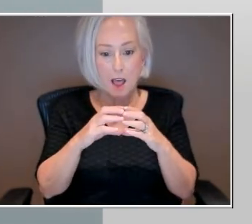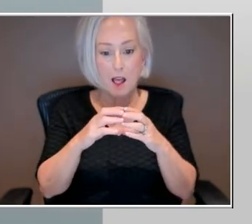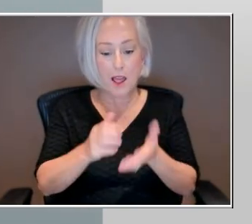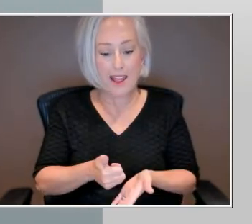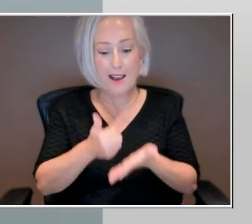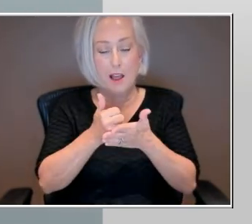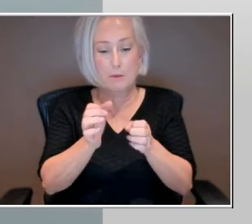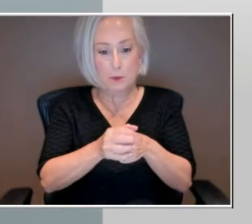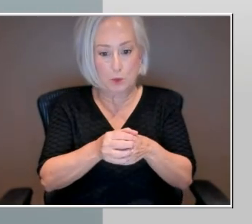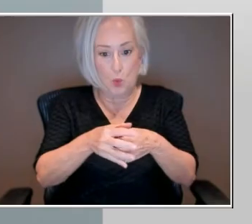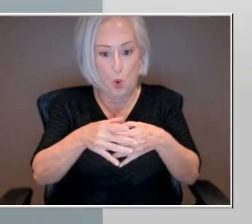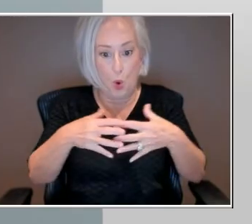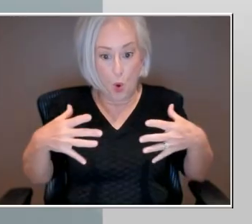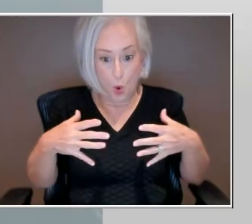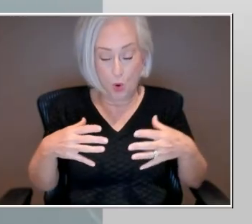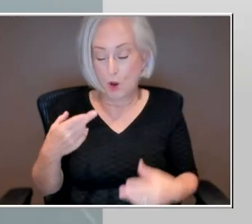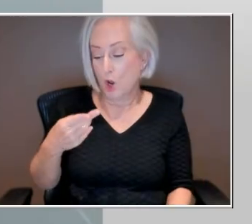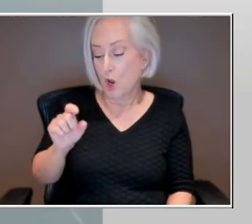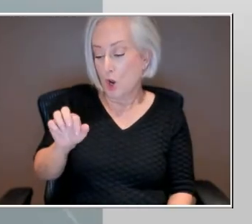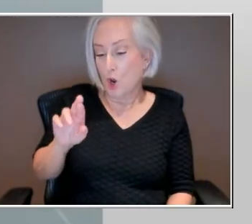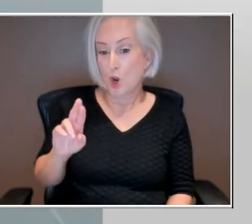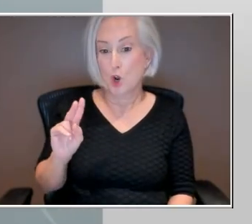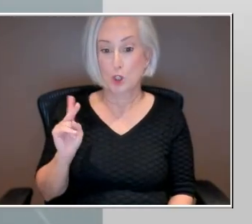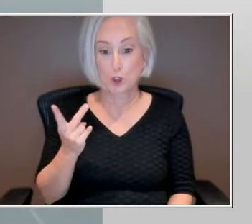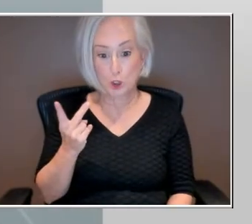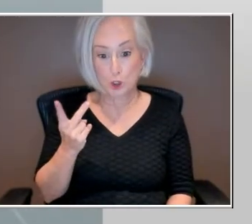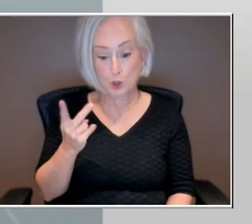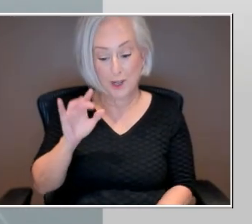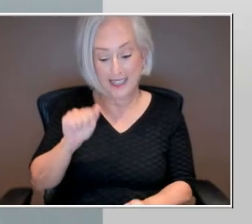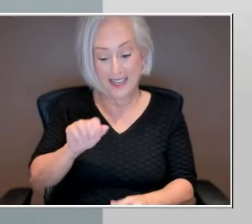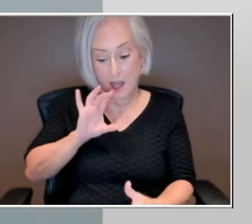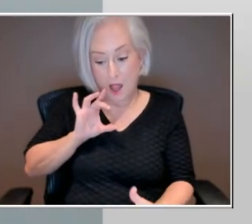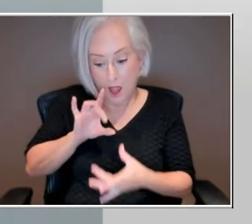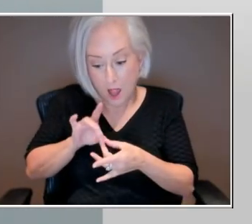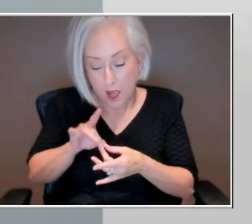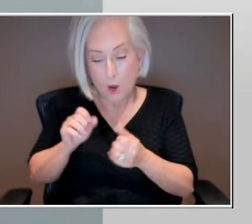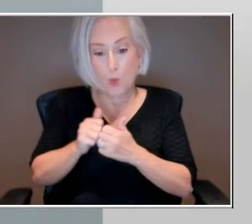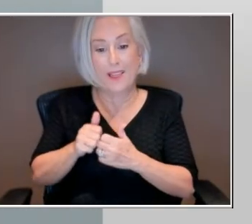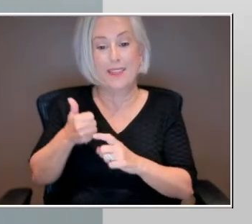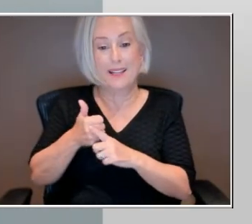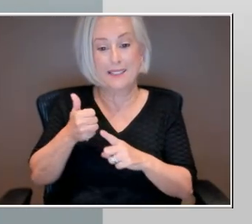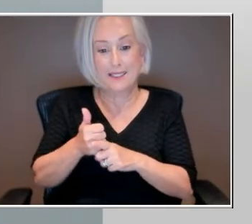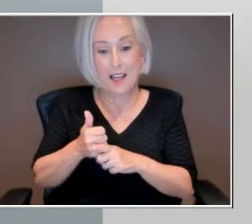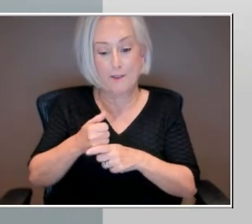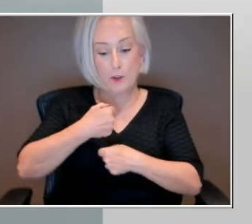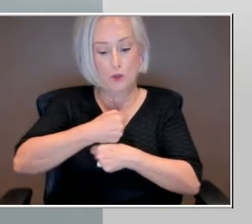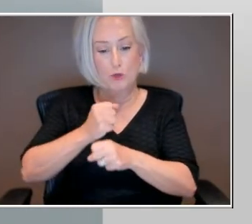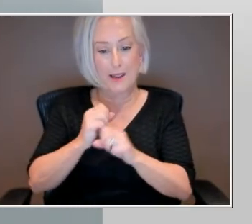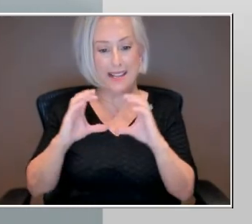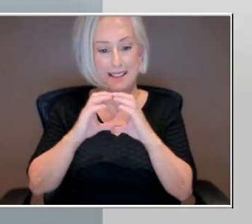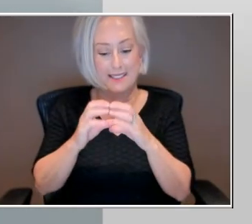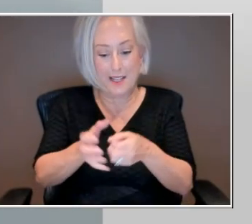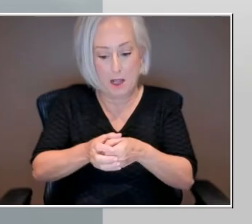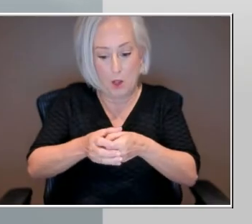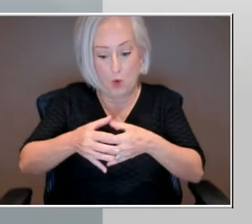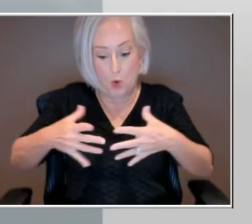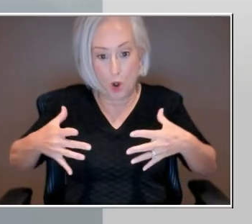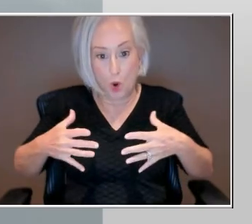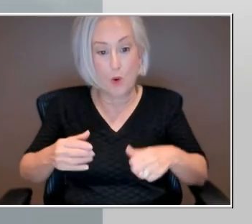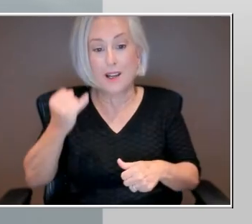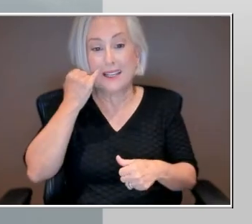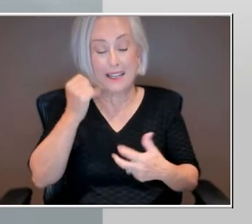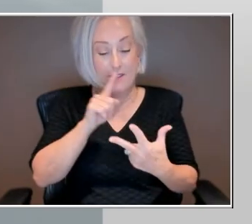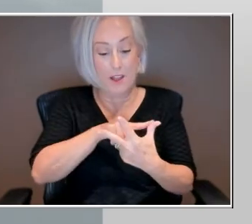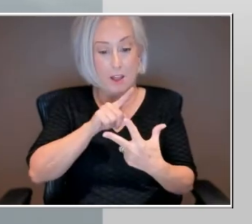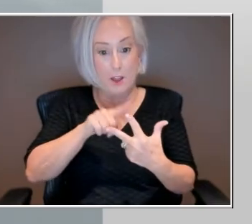tricky one that can just bind to itself and make the cell grow. But when all of these are missing, that means we have a really smart